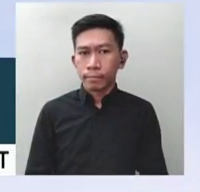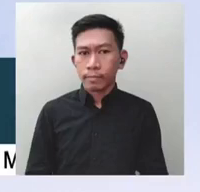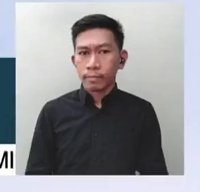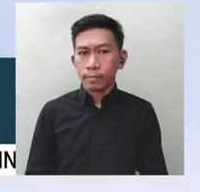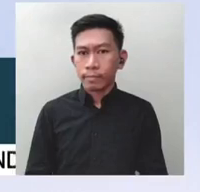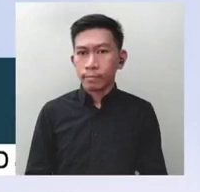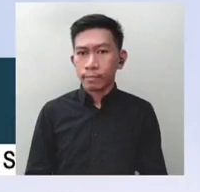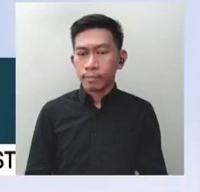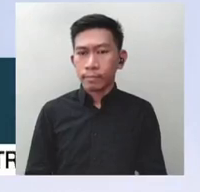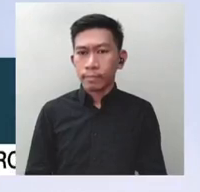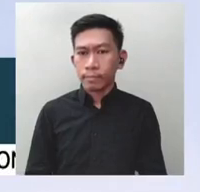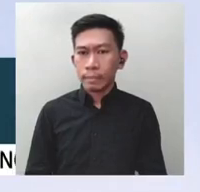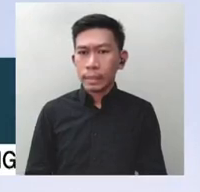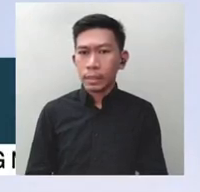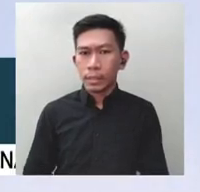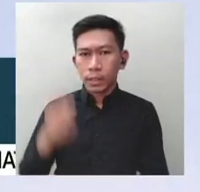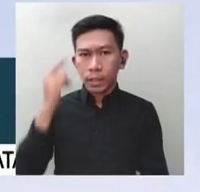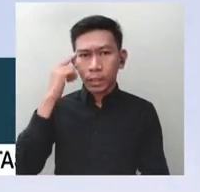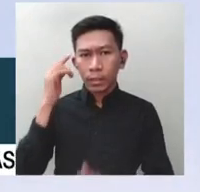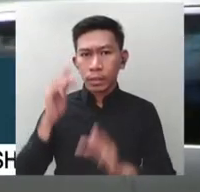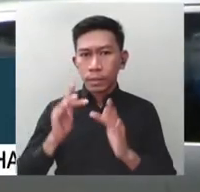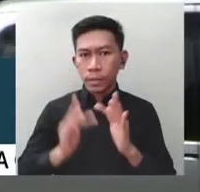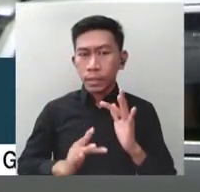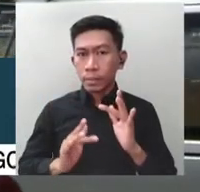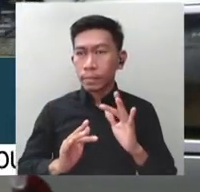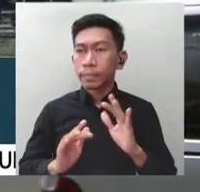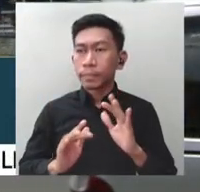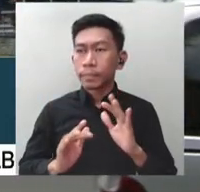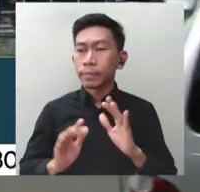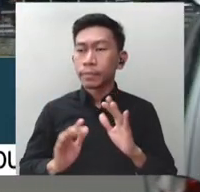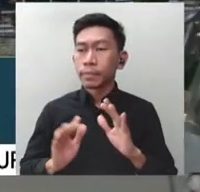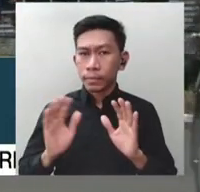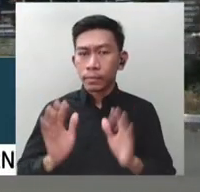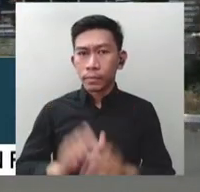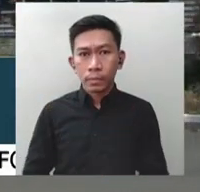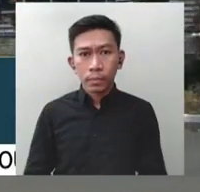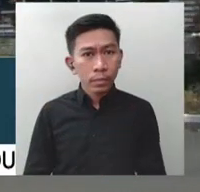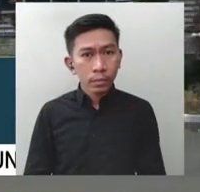Colonel? Okay, we seem to have lost Colonel. Hello, ma'am. Yeah, Colonel, go ahead. Are you okay?